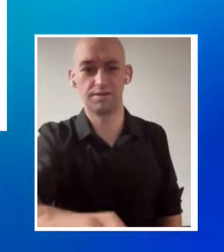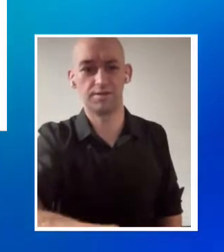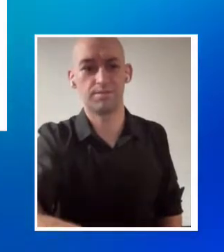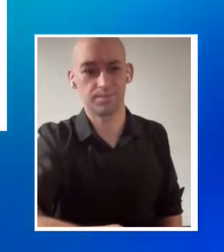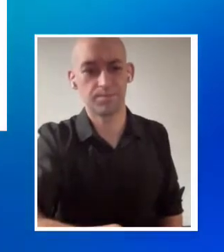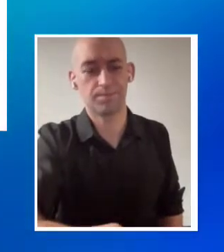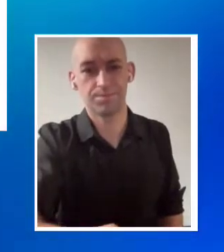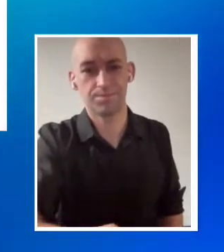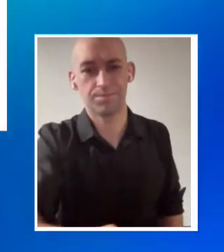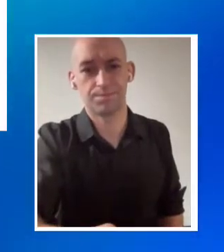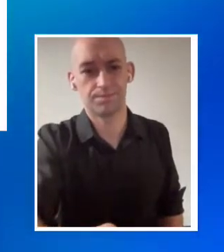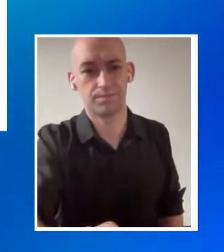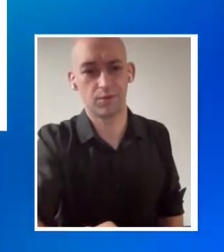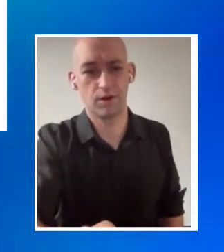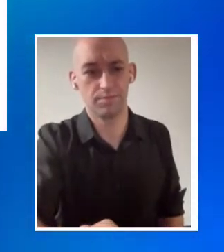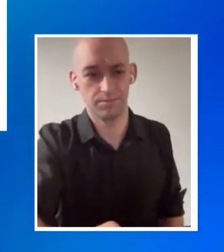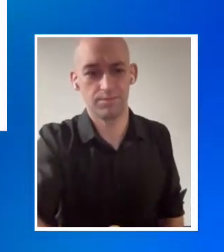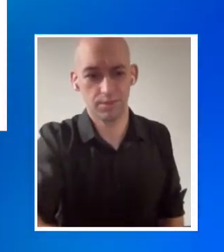when you're ready.